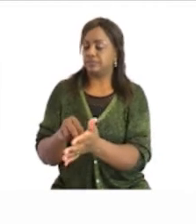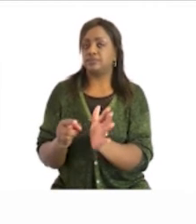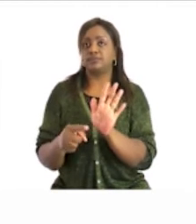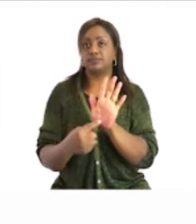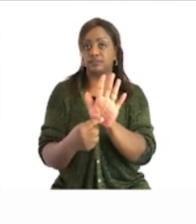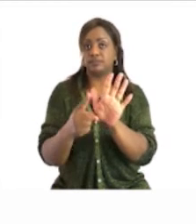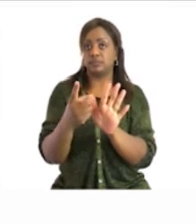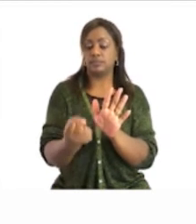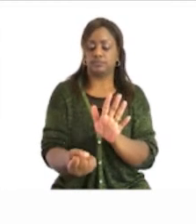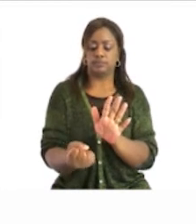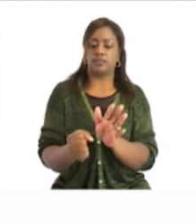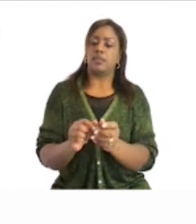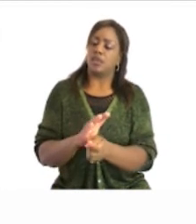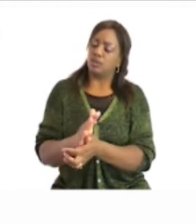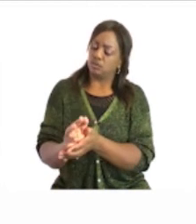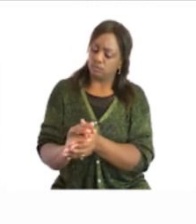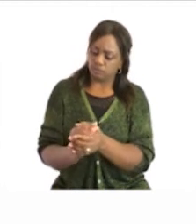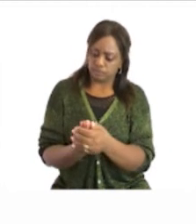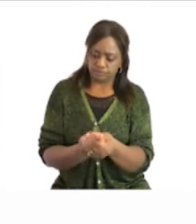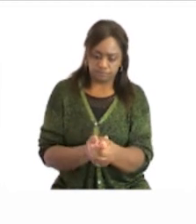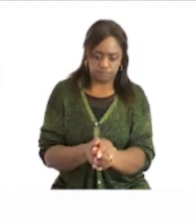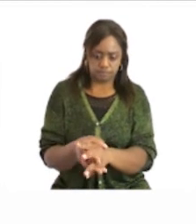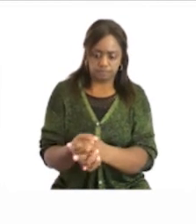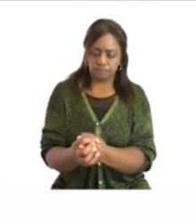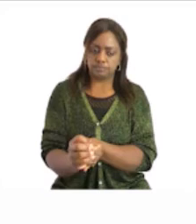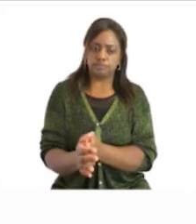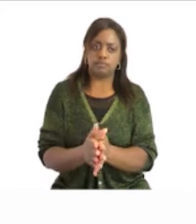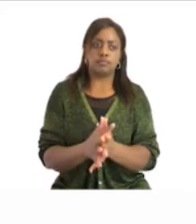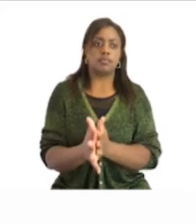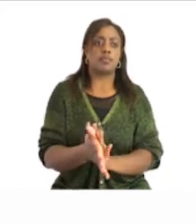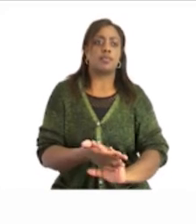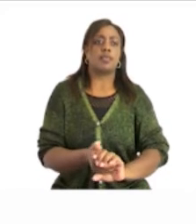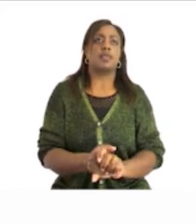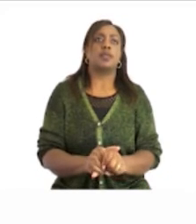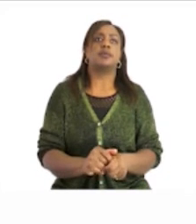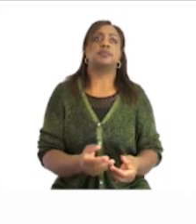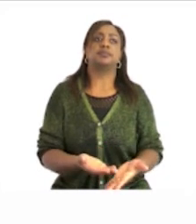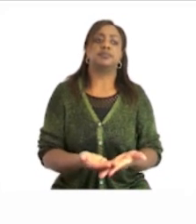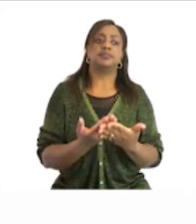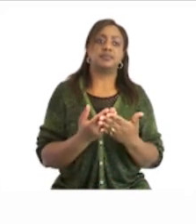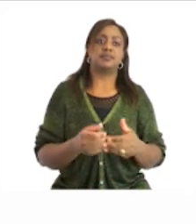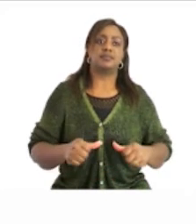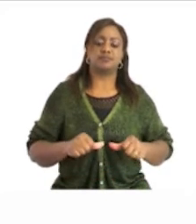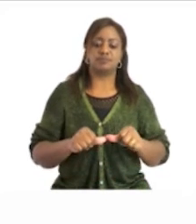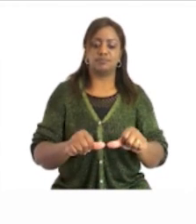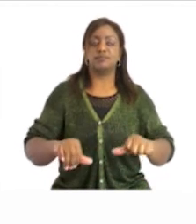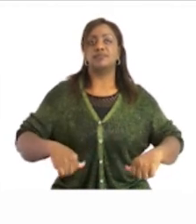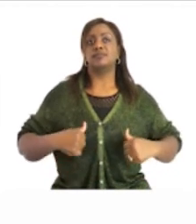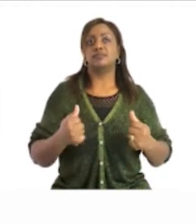shake hands with somebody, or something like that. And germs can cause us to become sick, so we don't want to spread